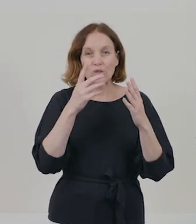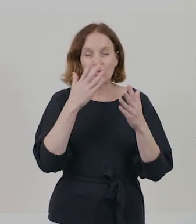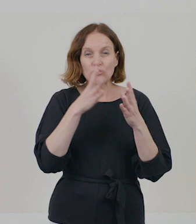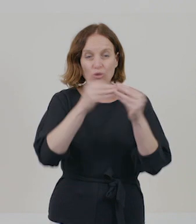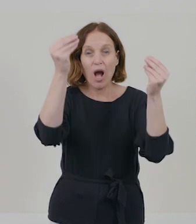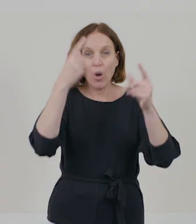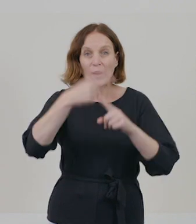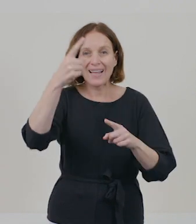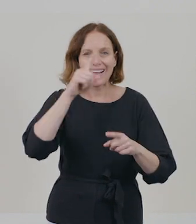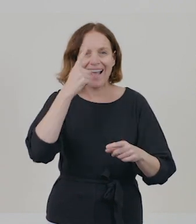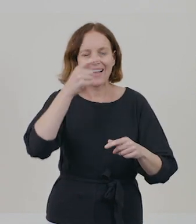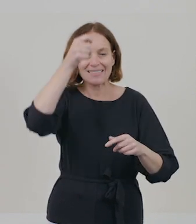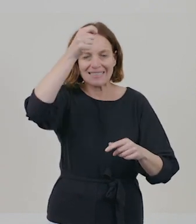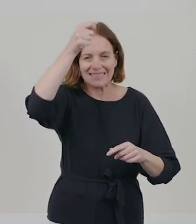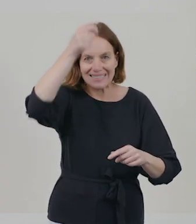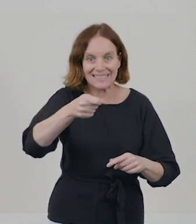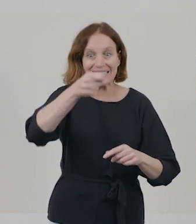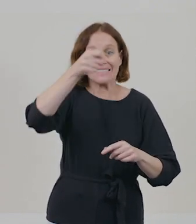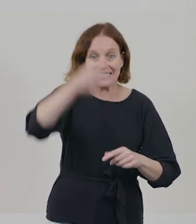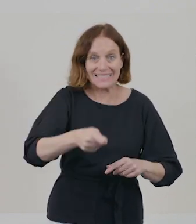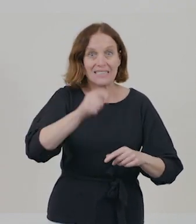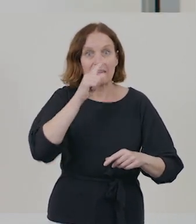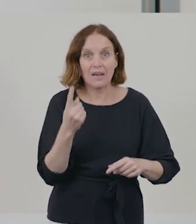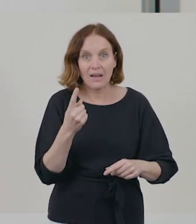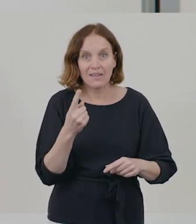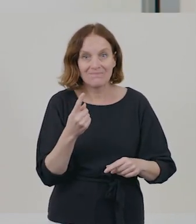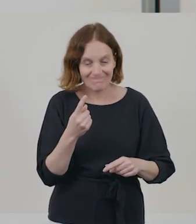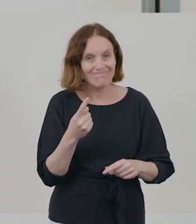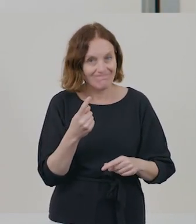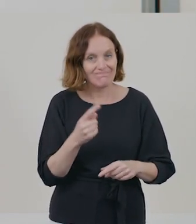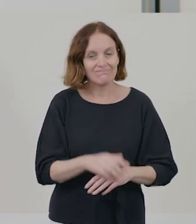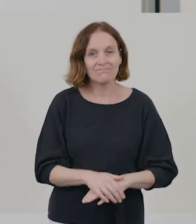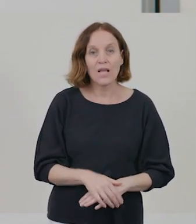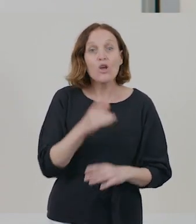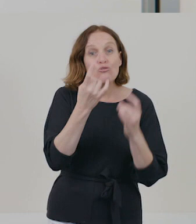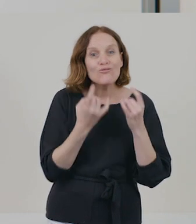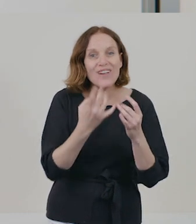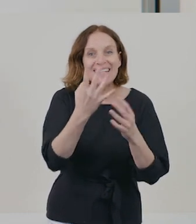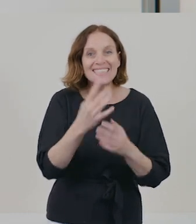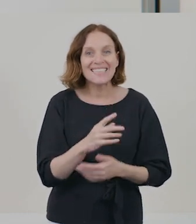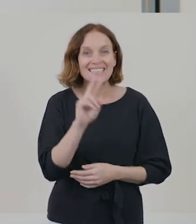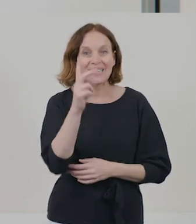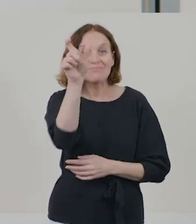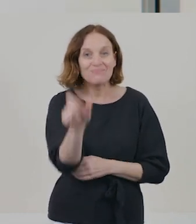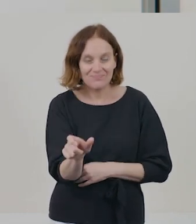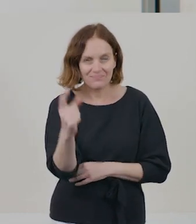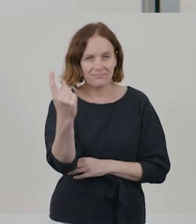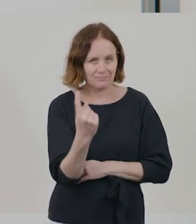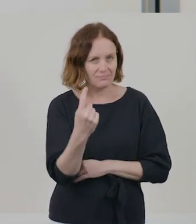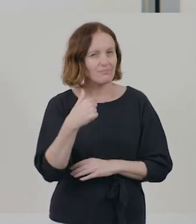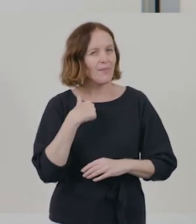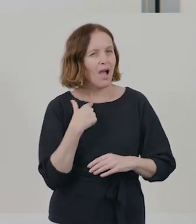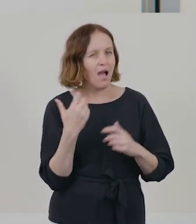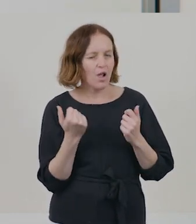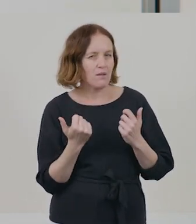is tricky to spread out. We don't want a streaky building. Okay, are you ready for the second worker? Who am I?